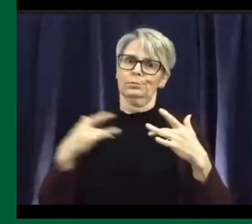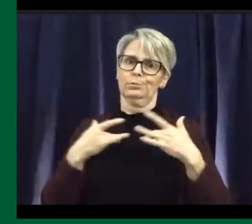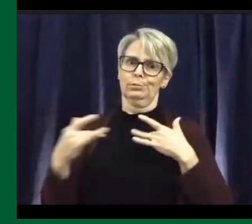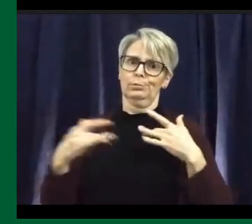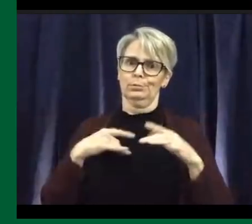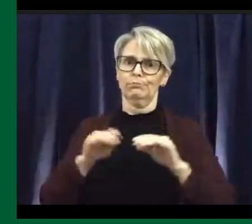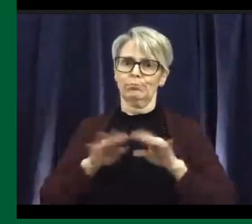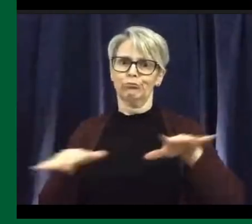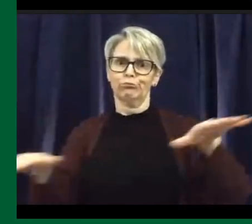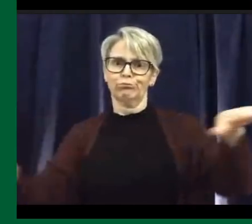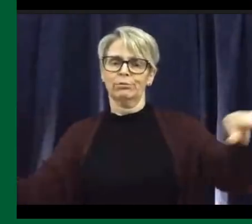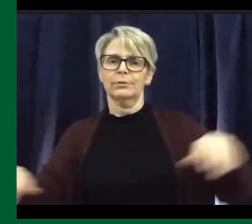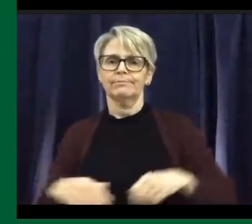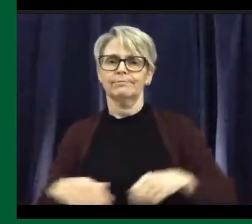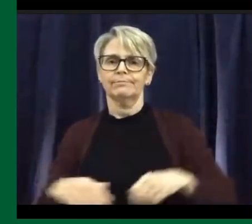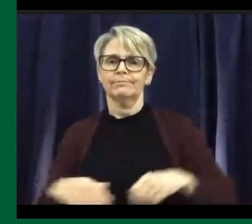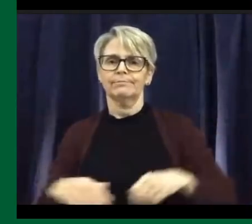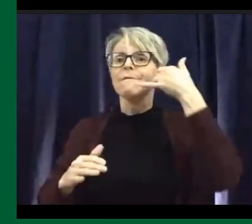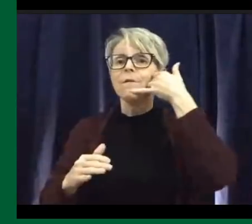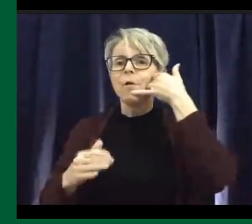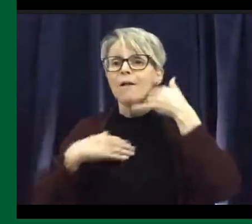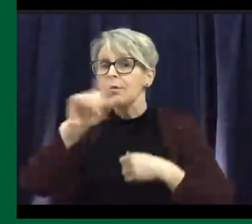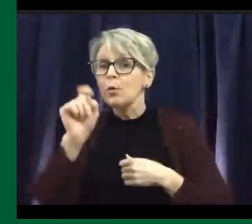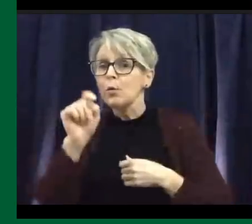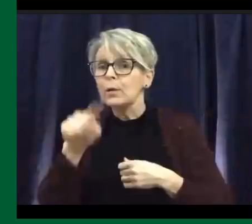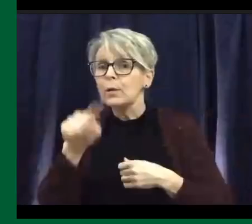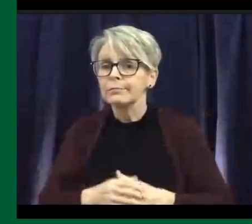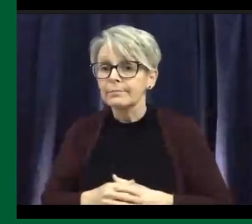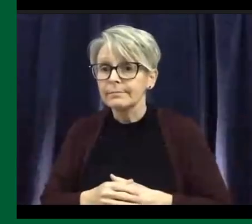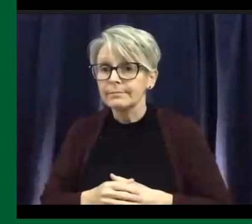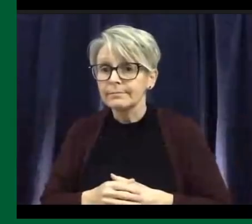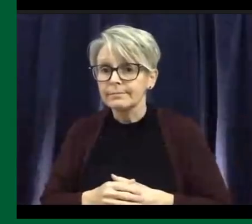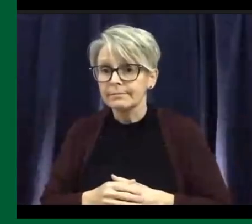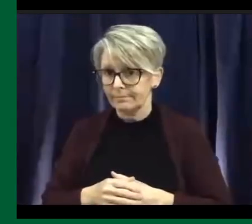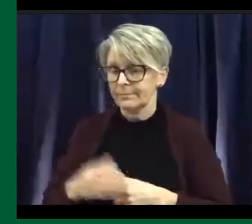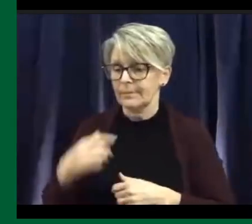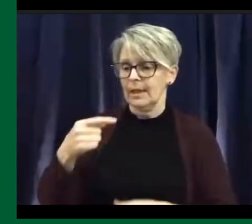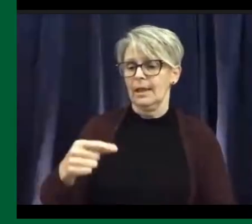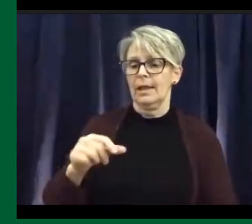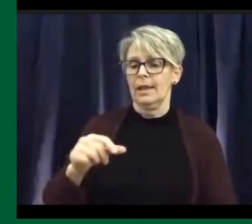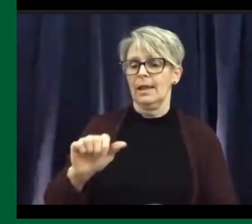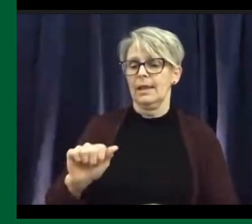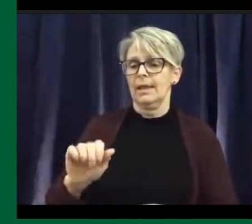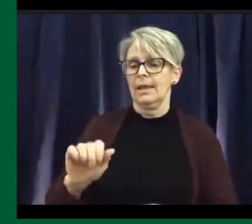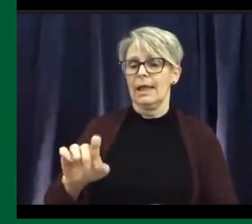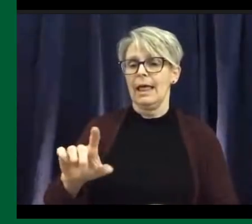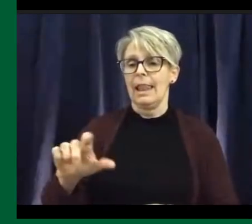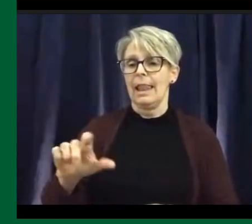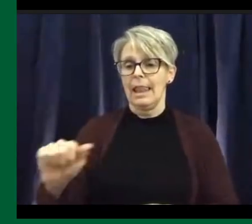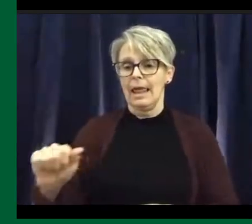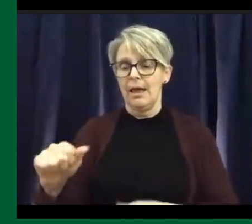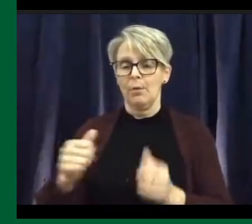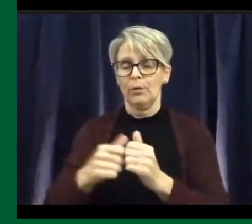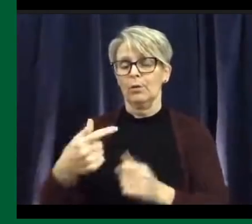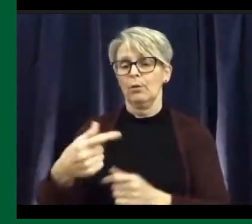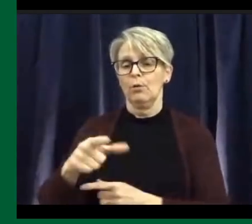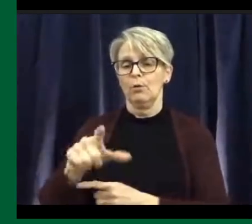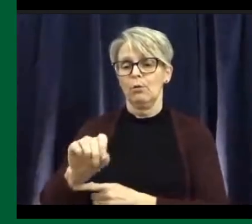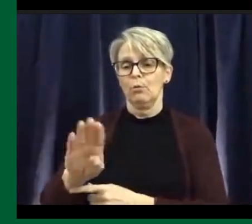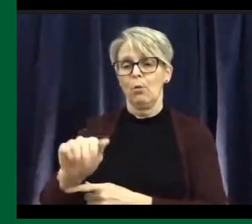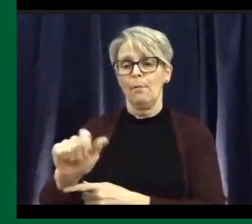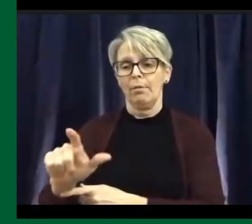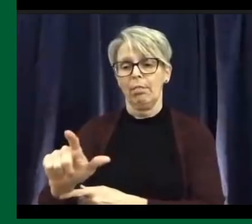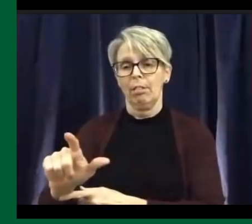We'll take a question on the phone line. We have Gabriella Panza Beltrandi with Global.